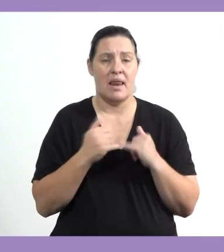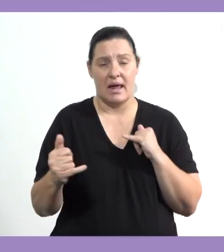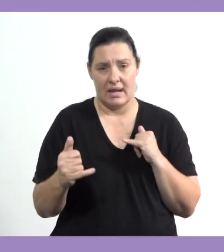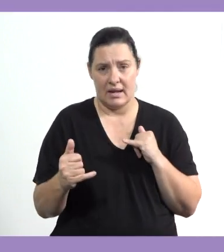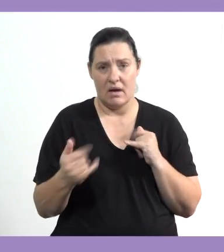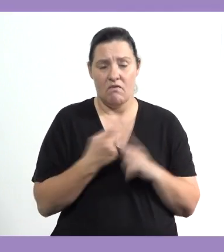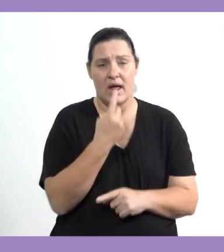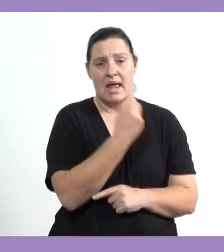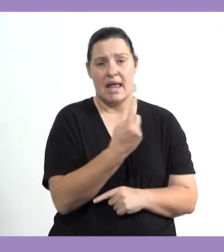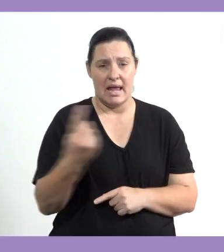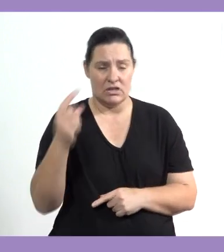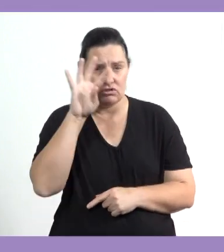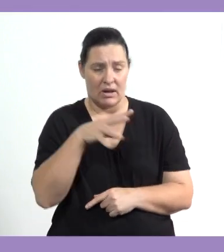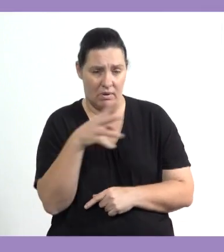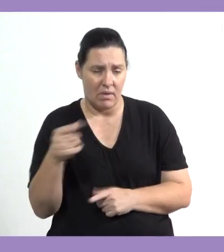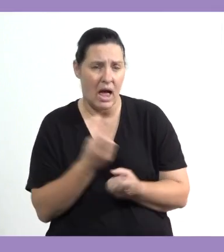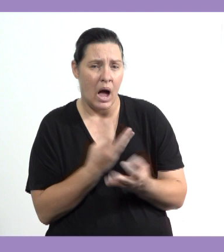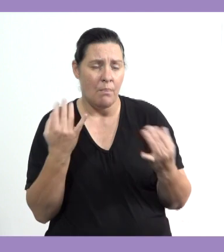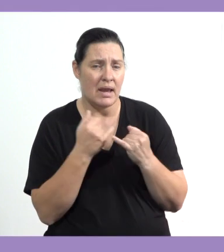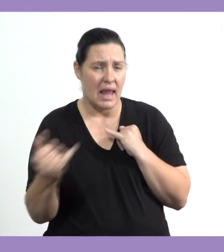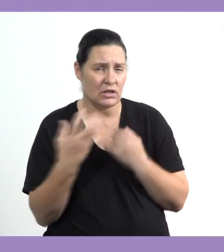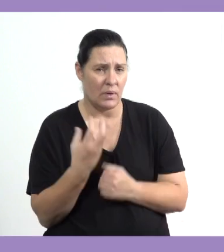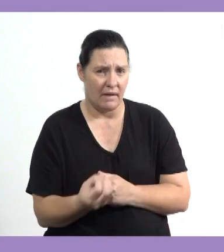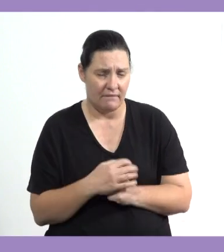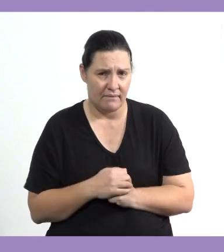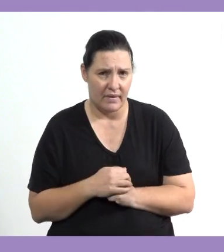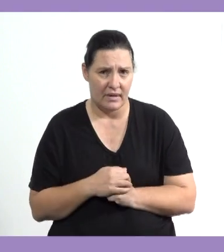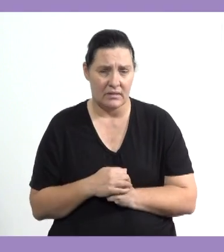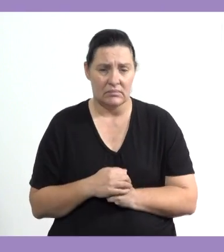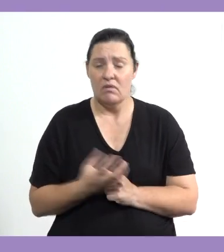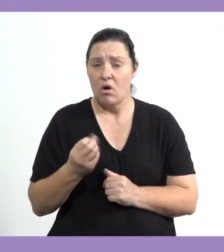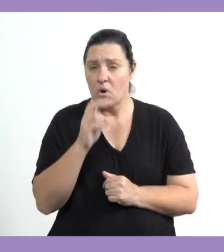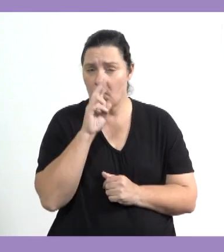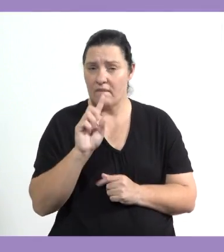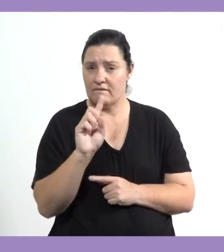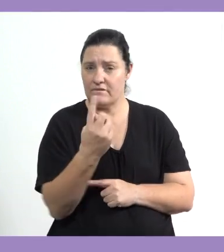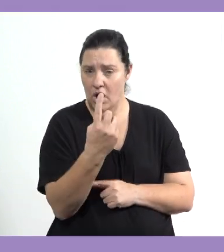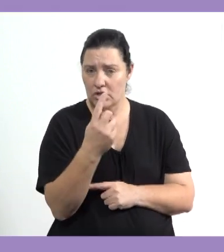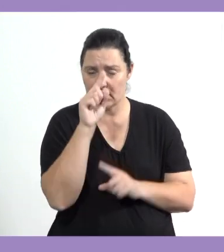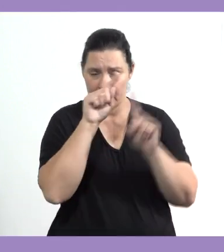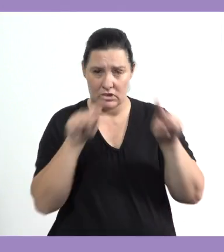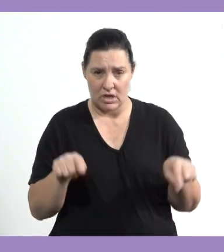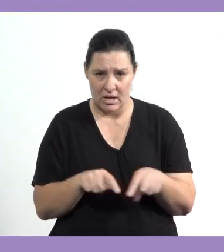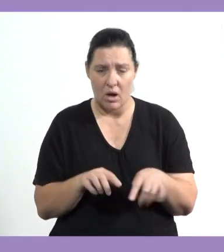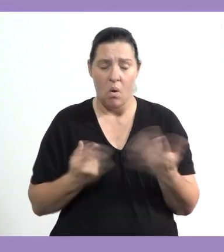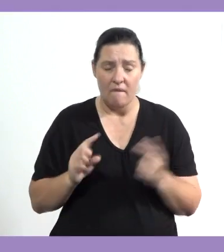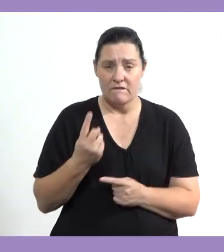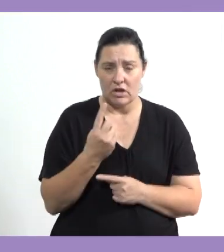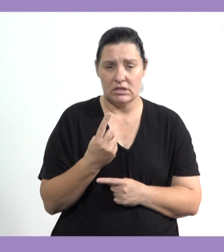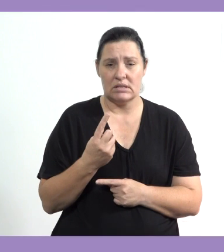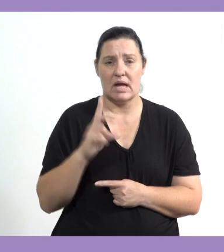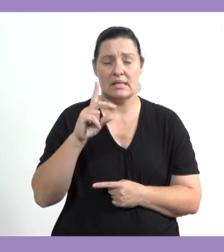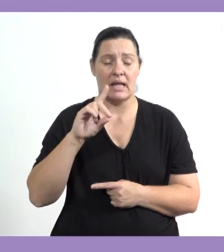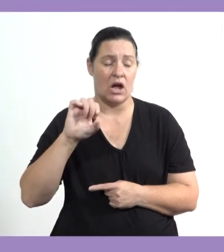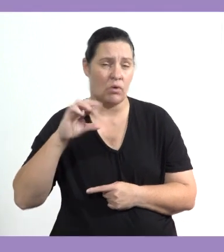of lines in each diagram. So how many lines do we have there? If we look at the first picture or the first